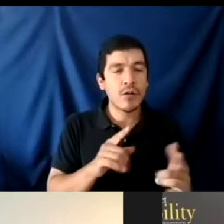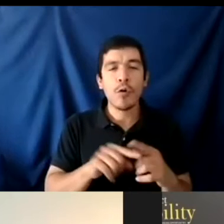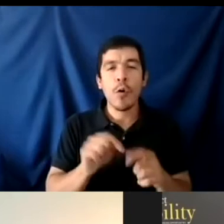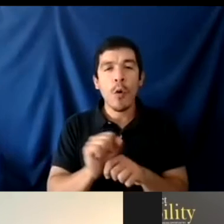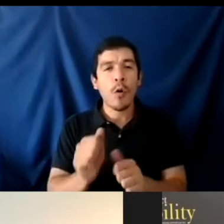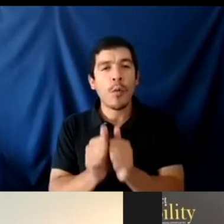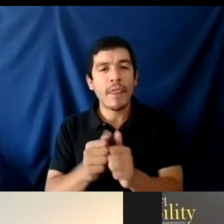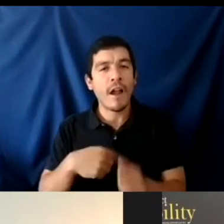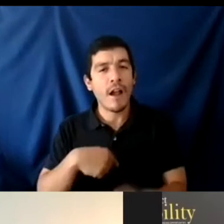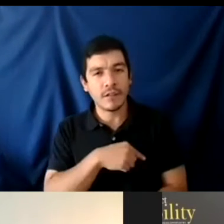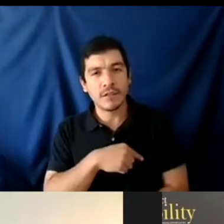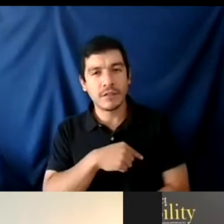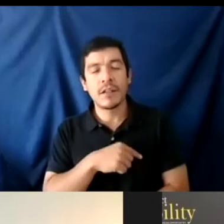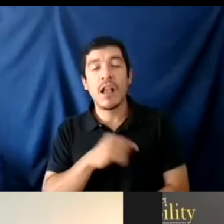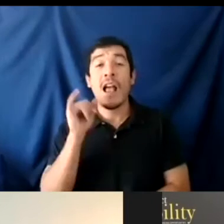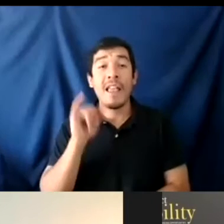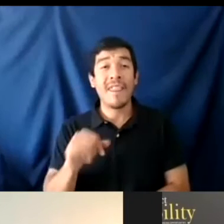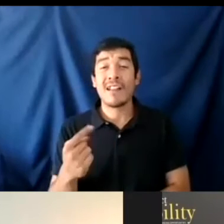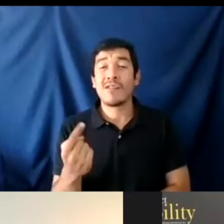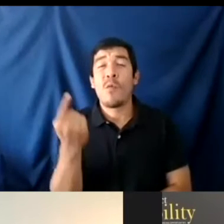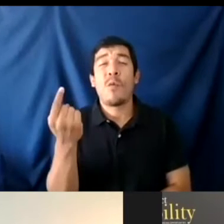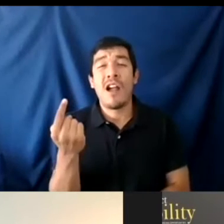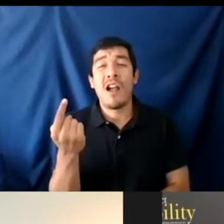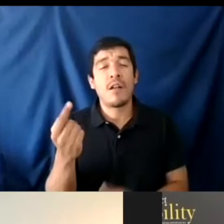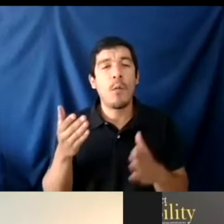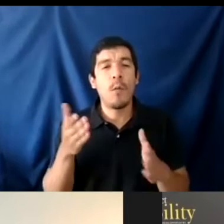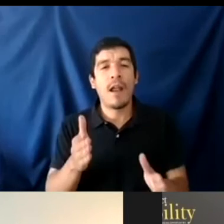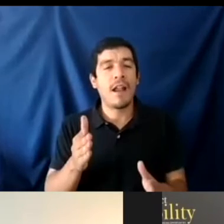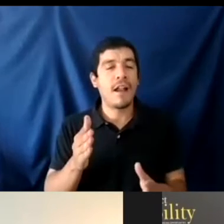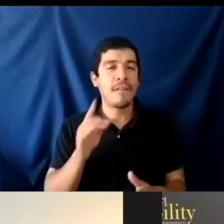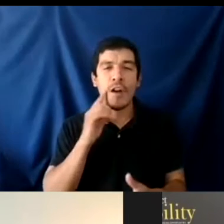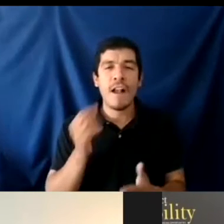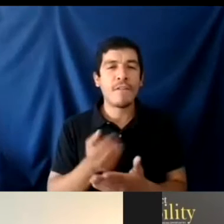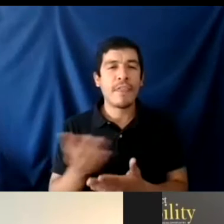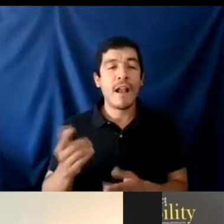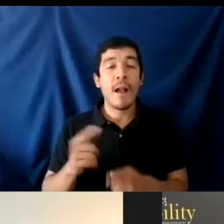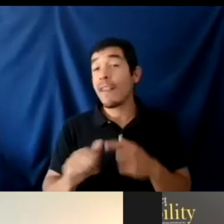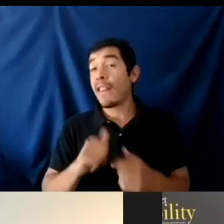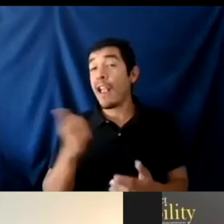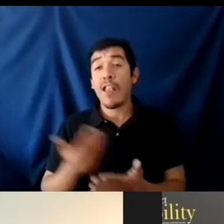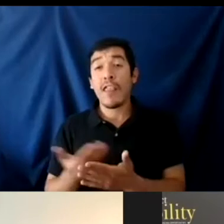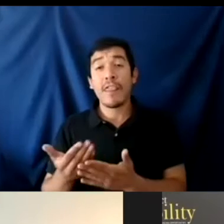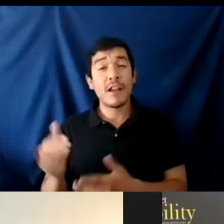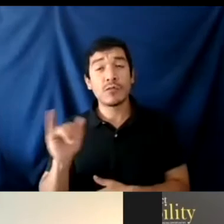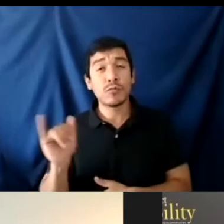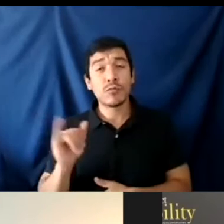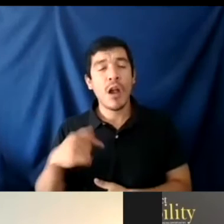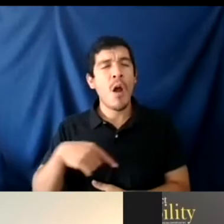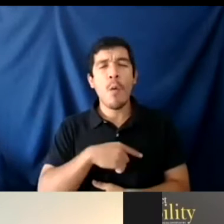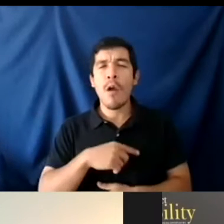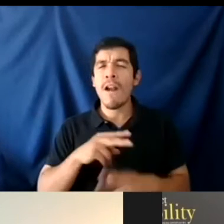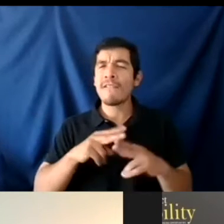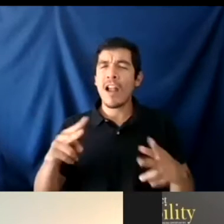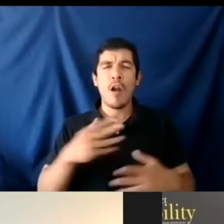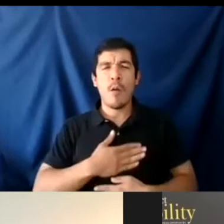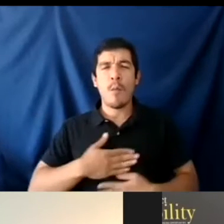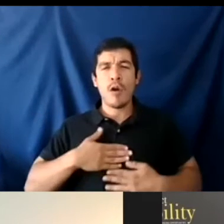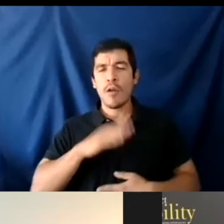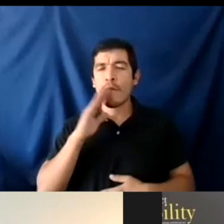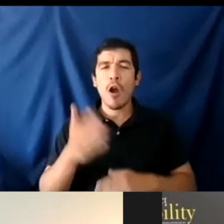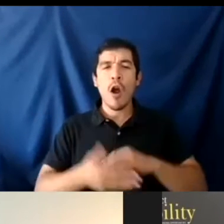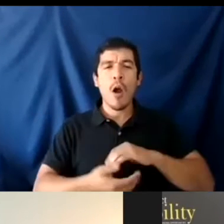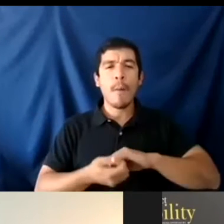work with us. That's just one element of everything. But then the other thing too is we are so appreciative to our partners